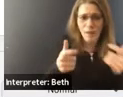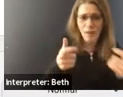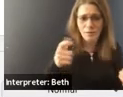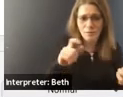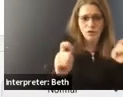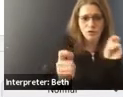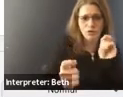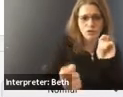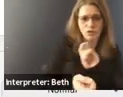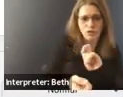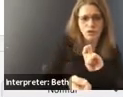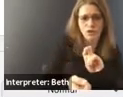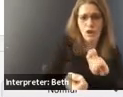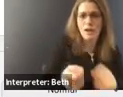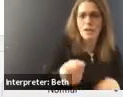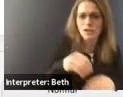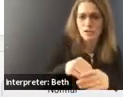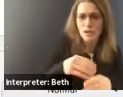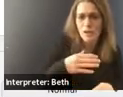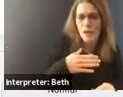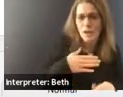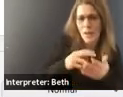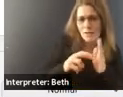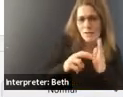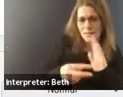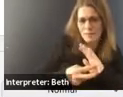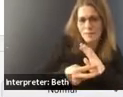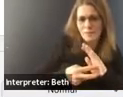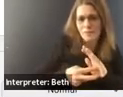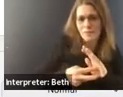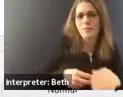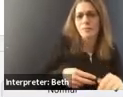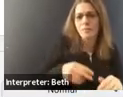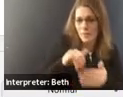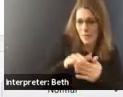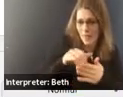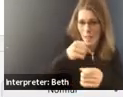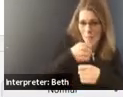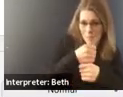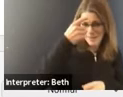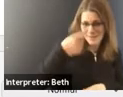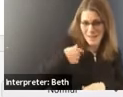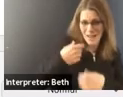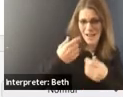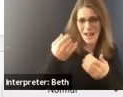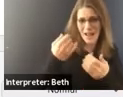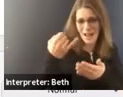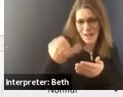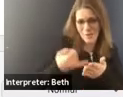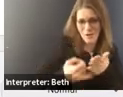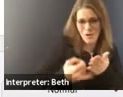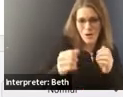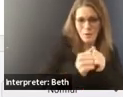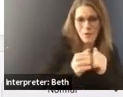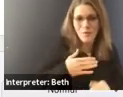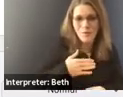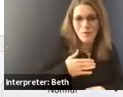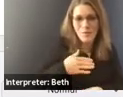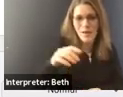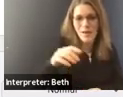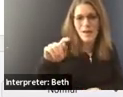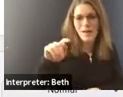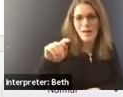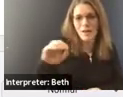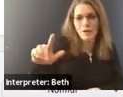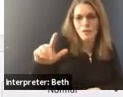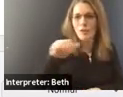thing looks like. Does that make sense? And I'm drawing with my tools here, not the screen. So it's like, does that make sense? Does